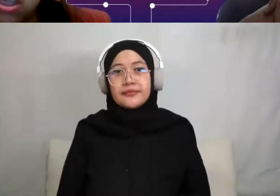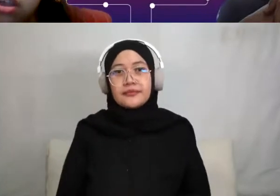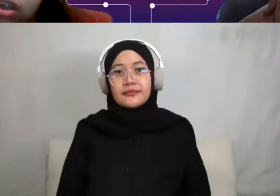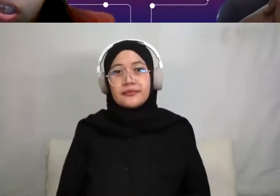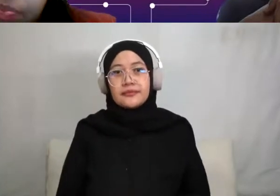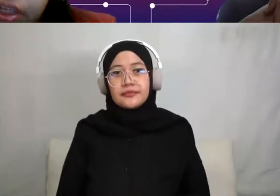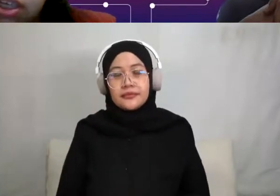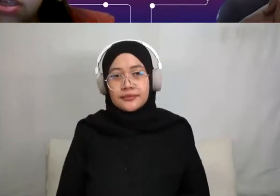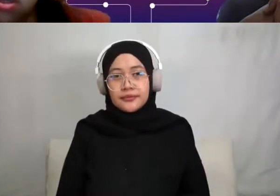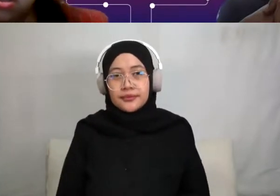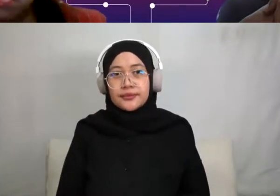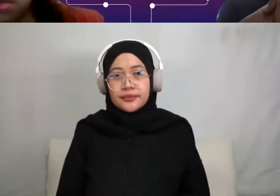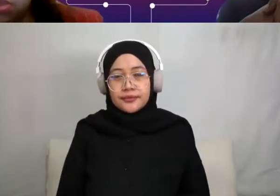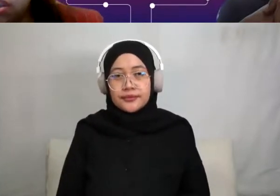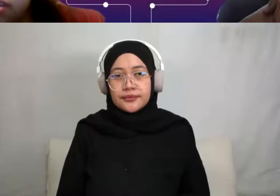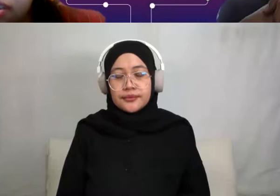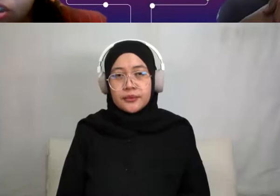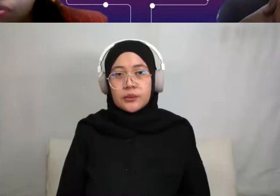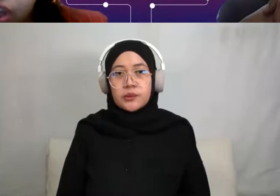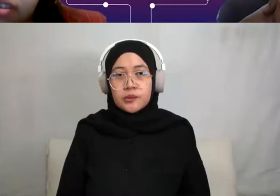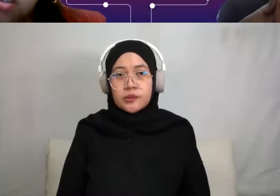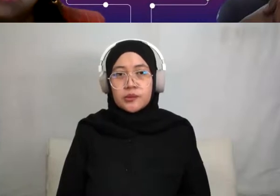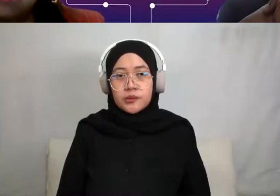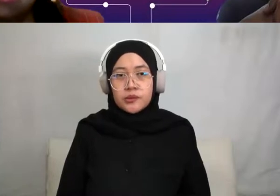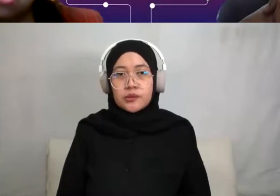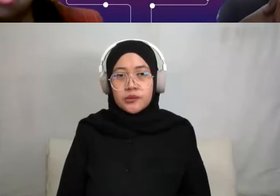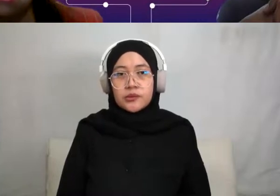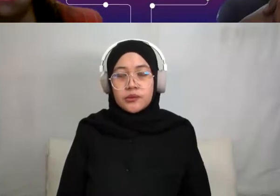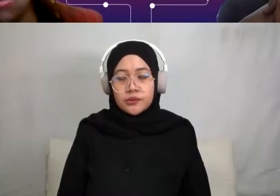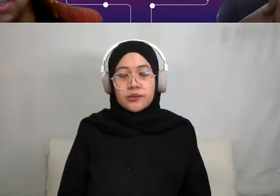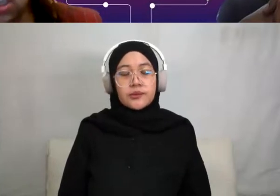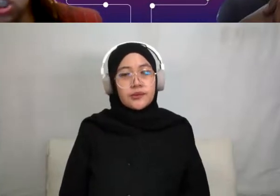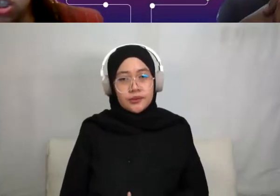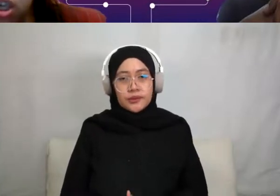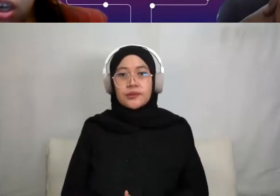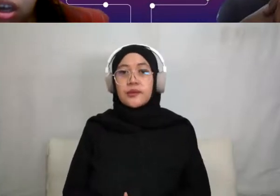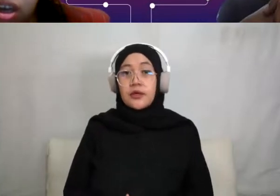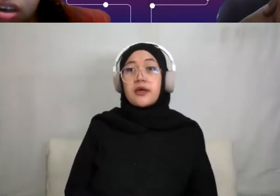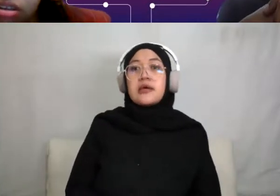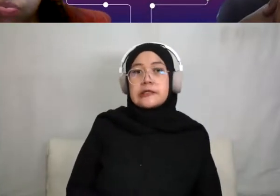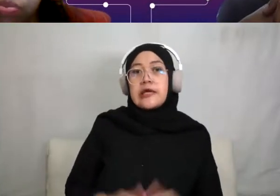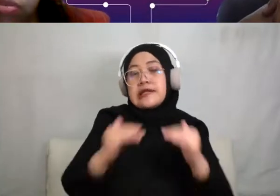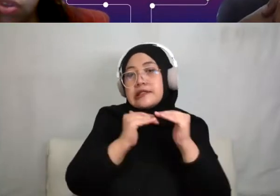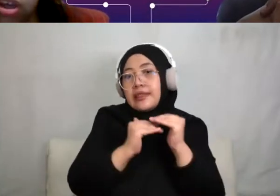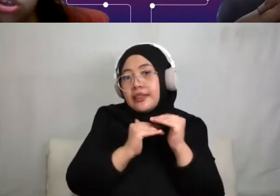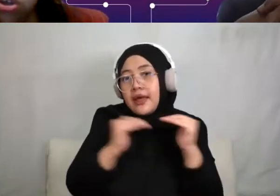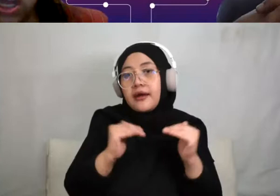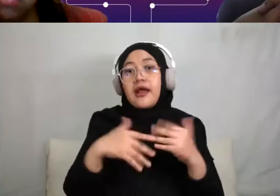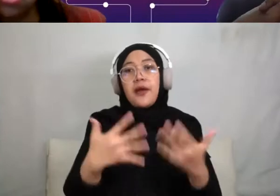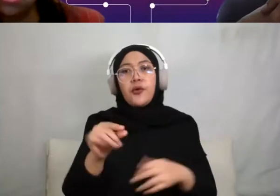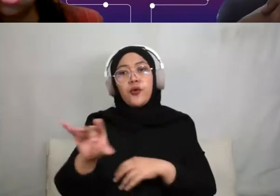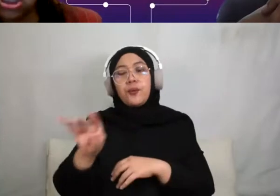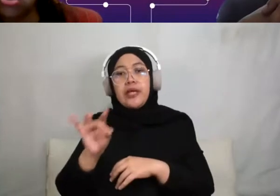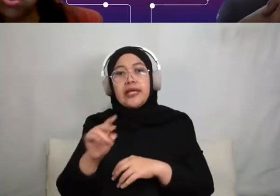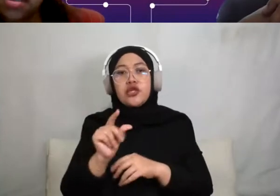What are the typical parameters that you have considered for route selection? Do you